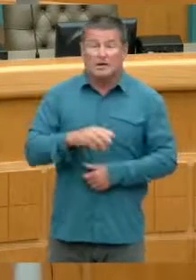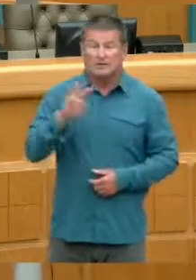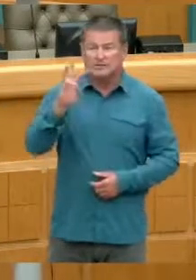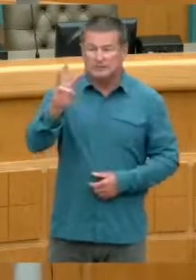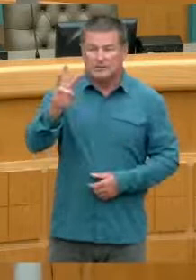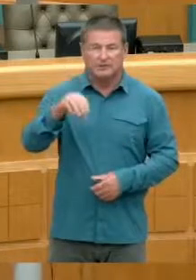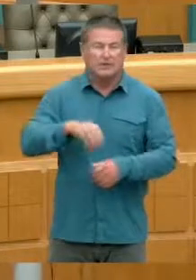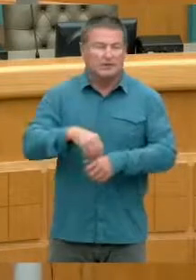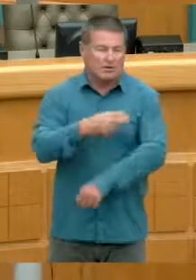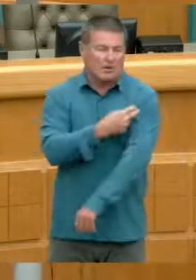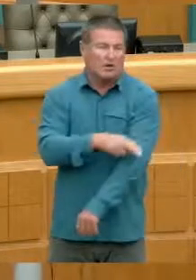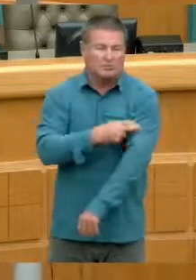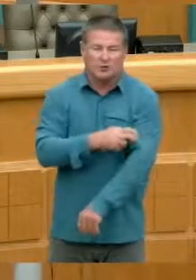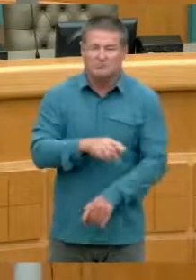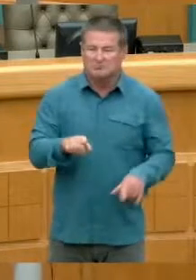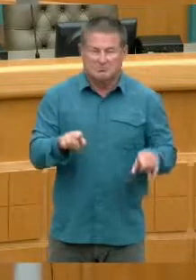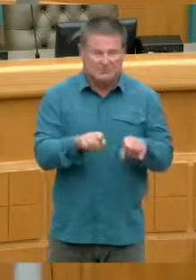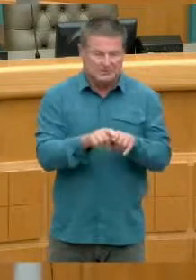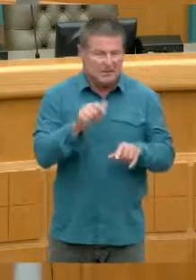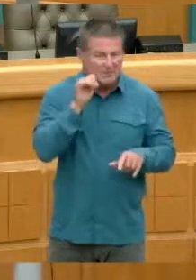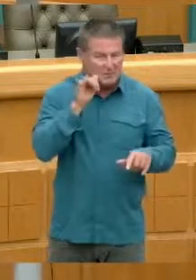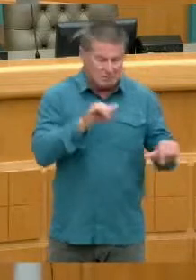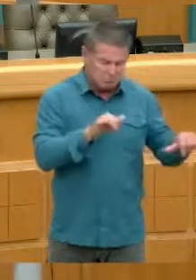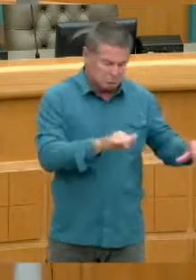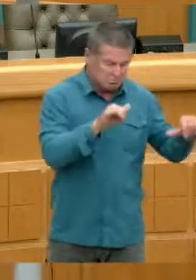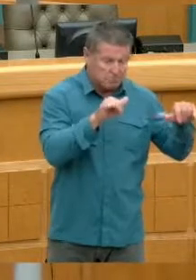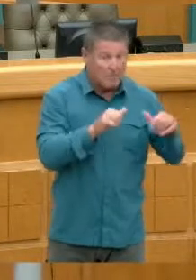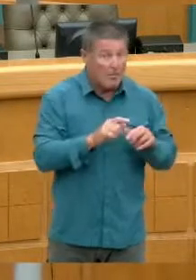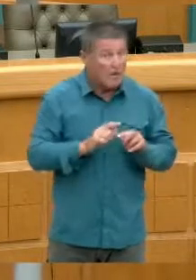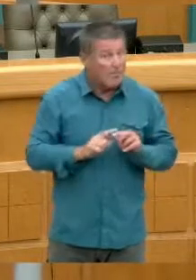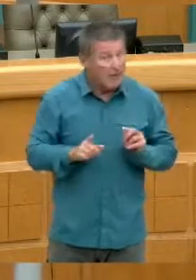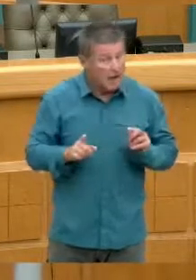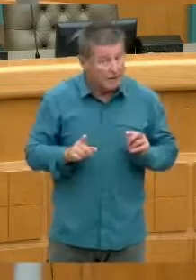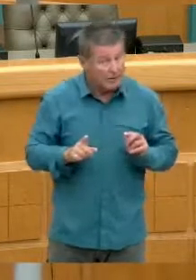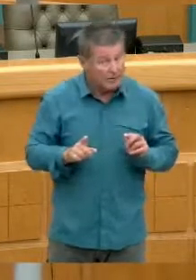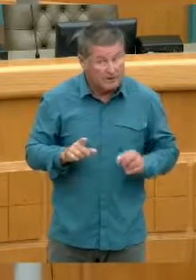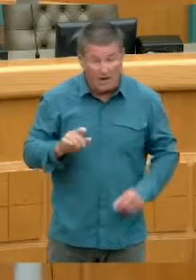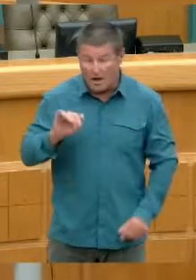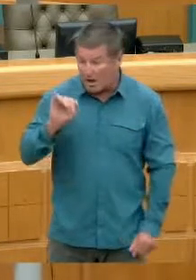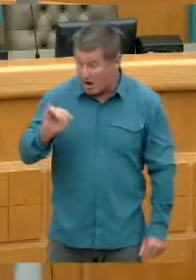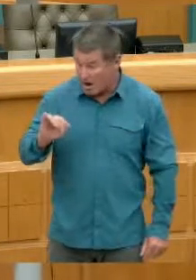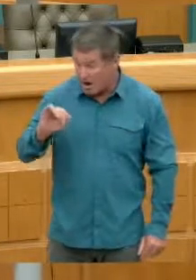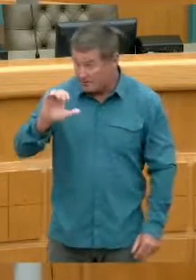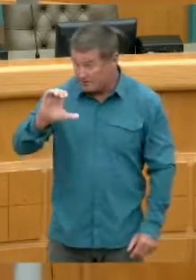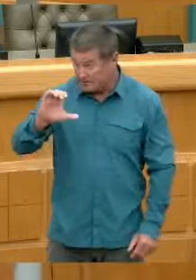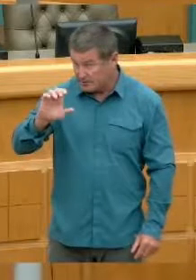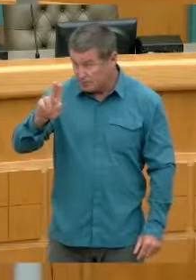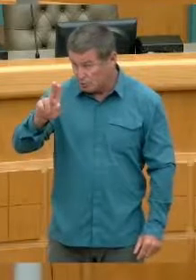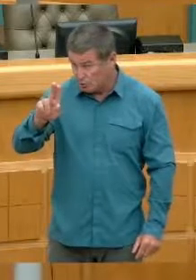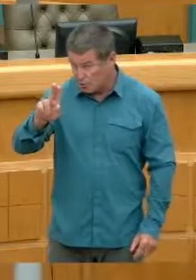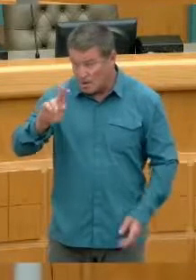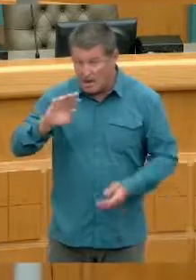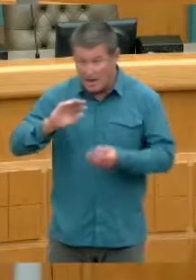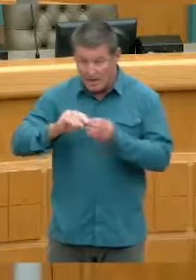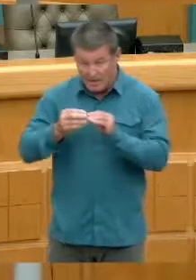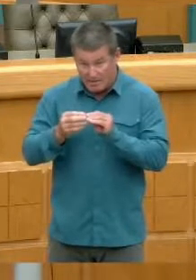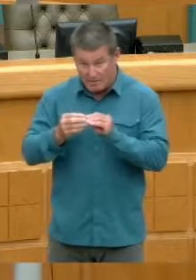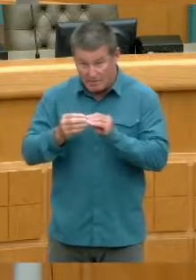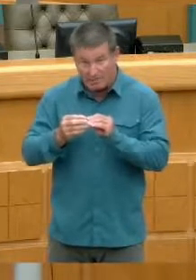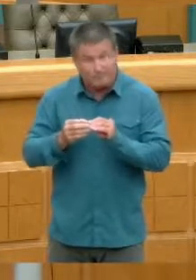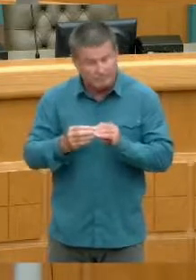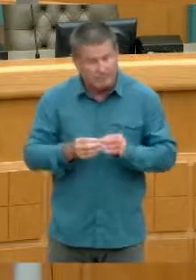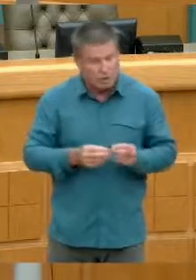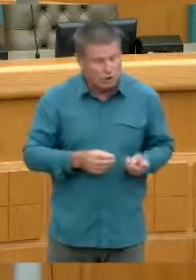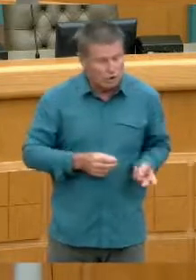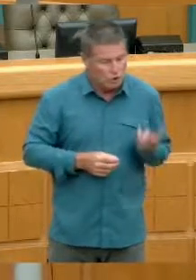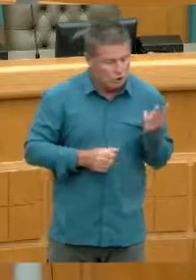that since yesterday. There is a change, though, in the number that are in ICU, intensive care. So yesterday there were